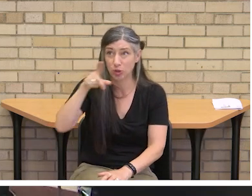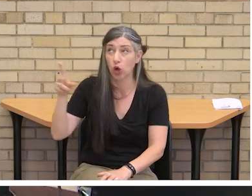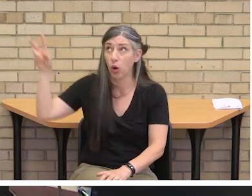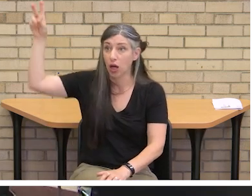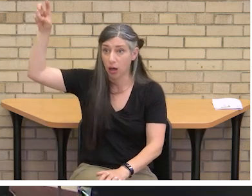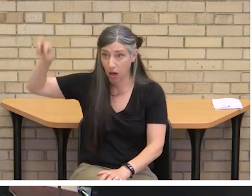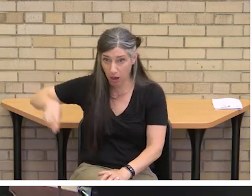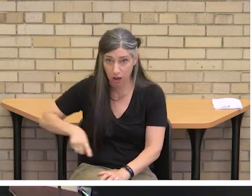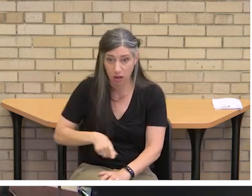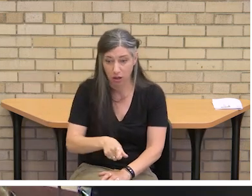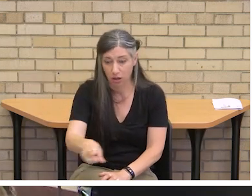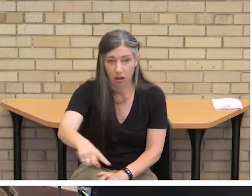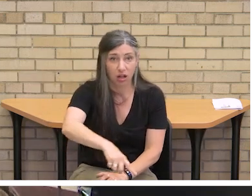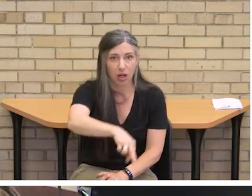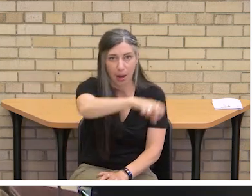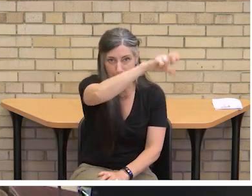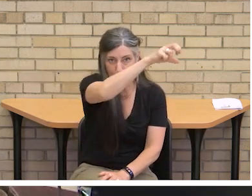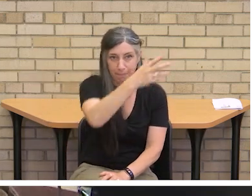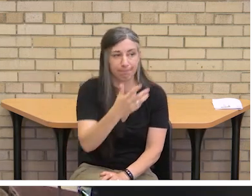side.